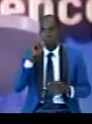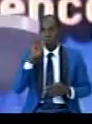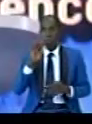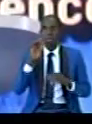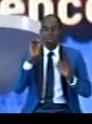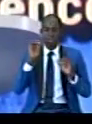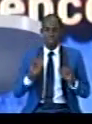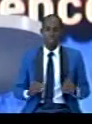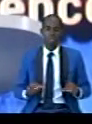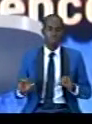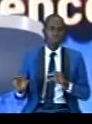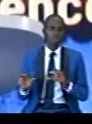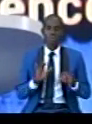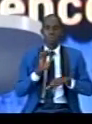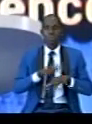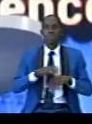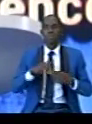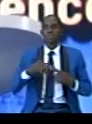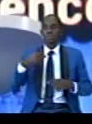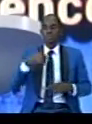do unto me.